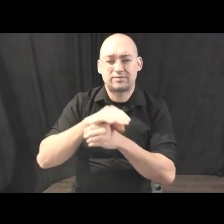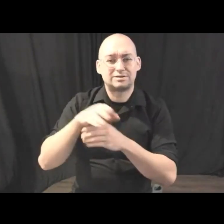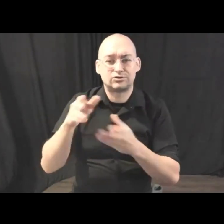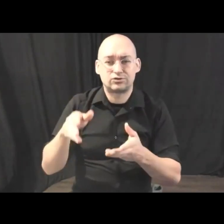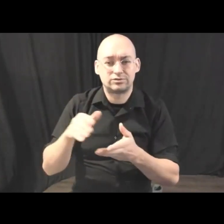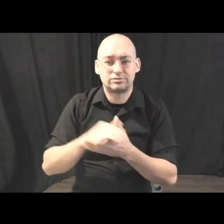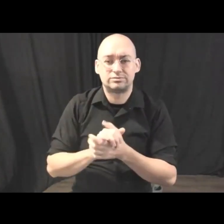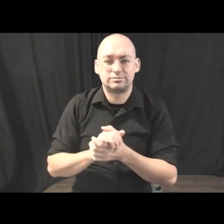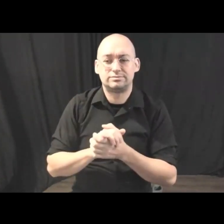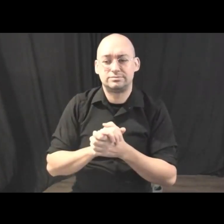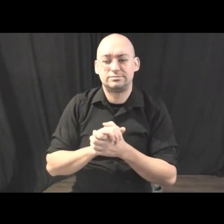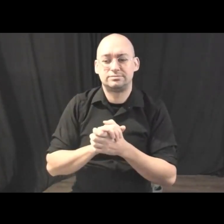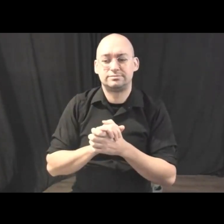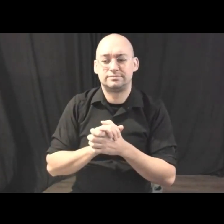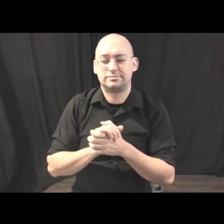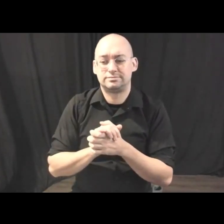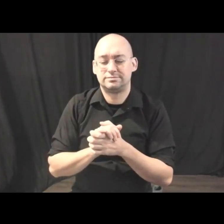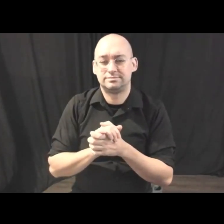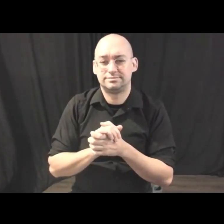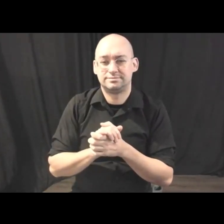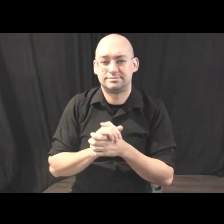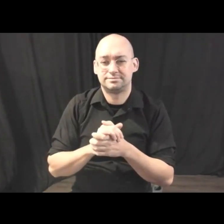while we have them.